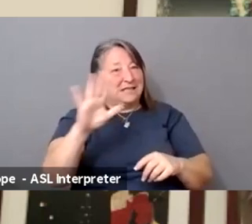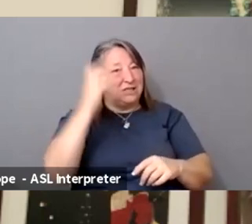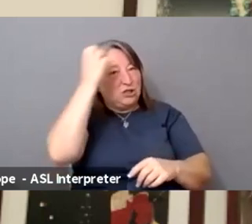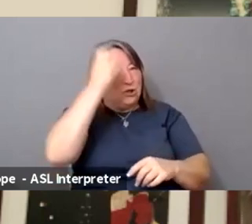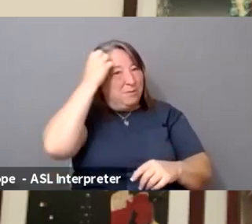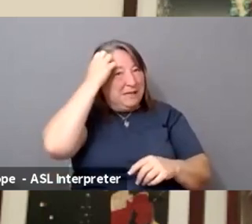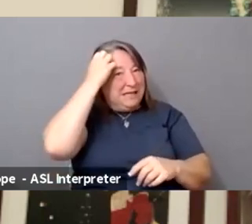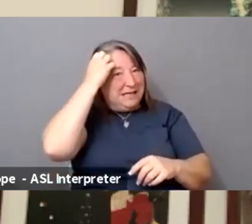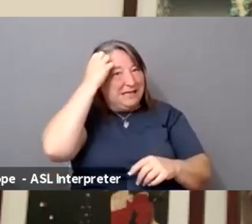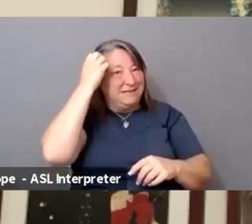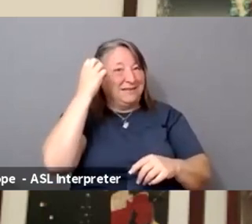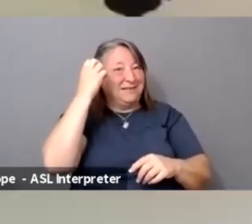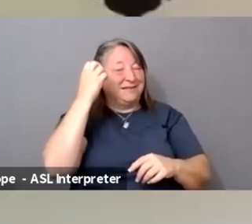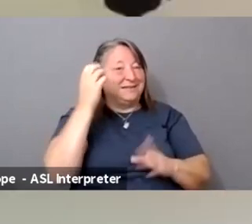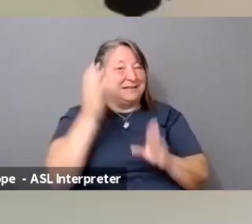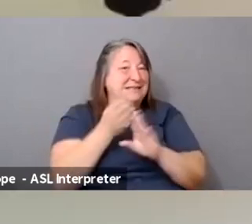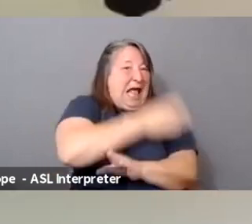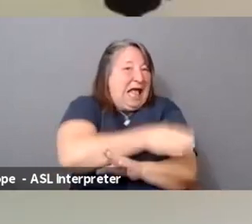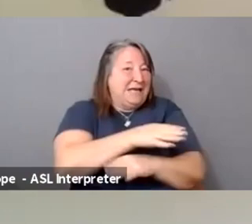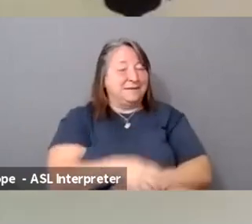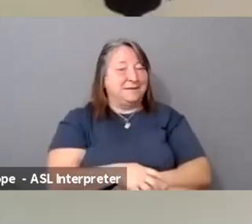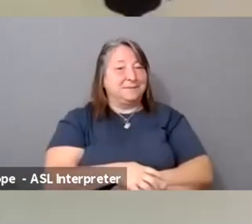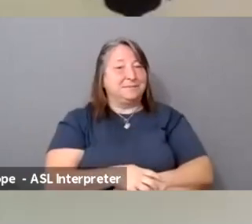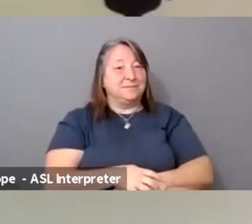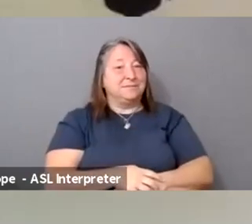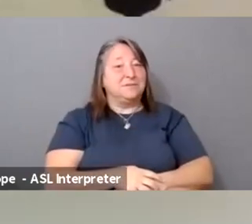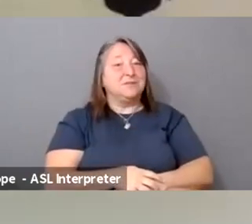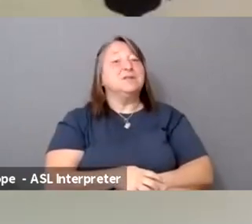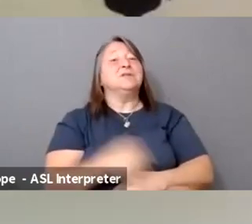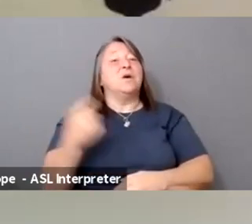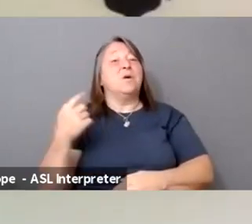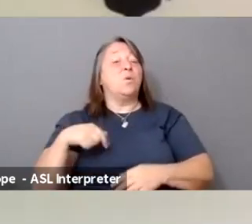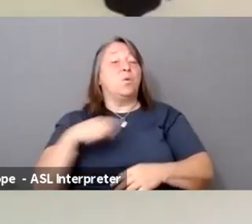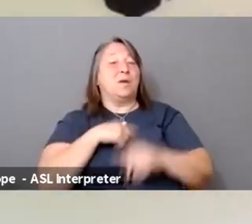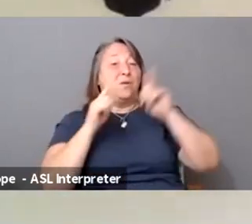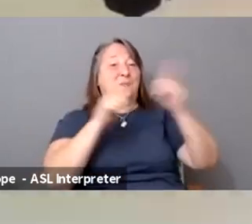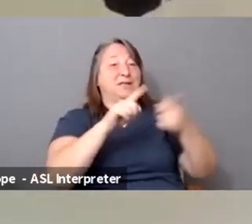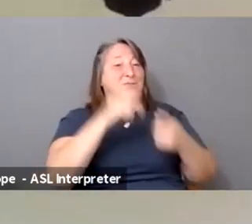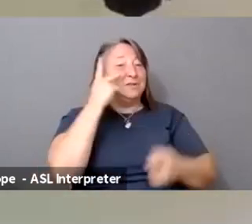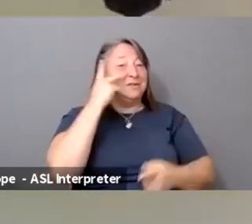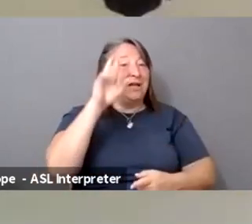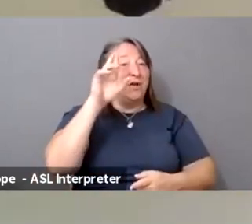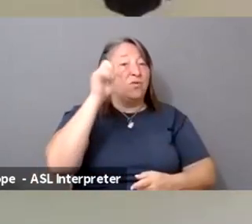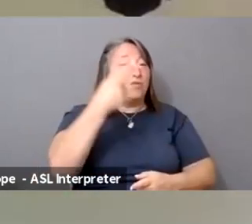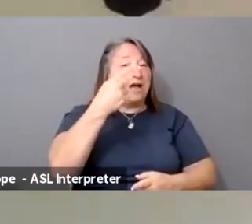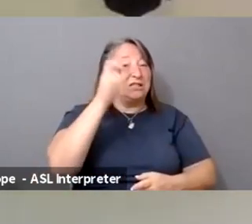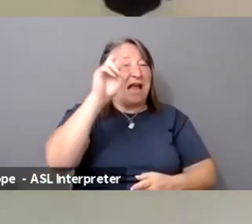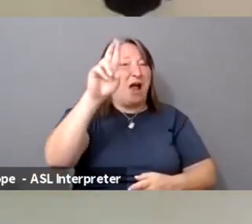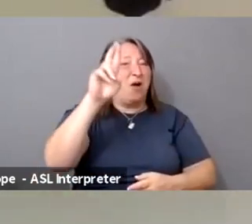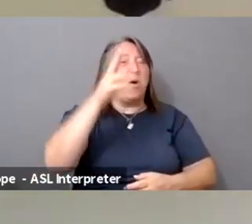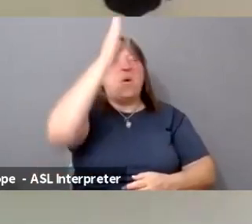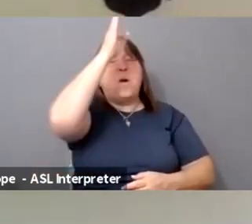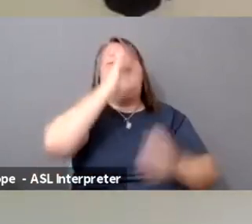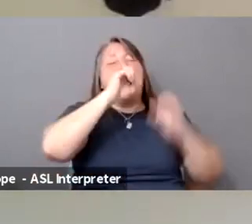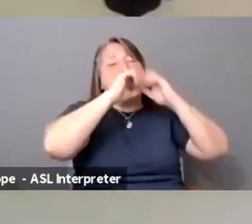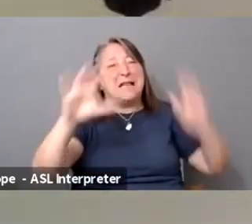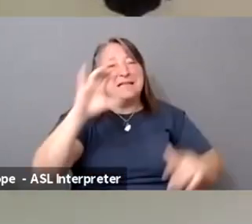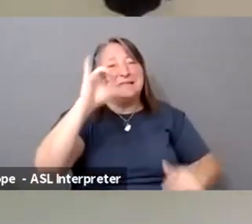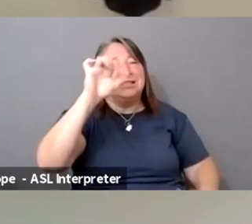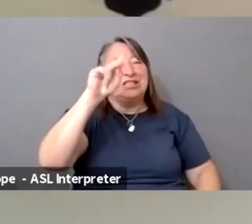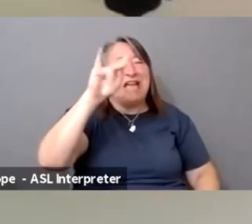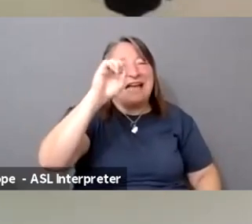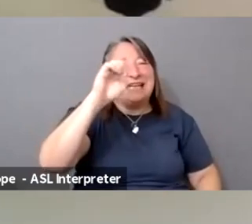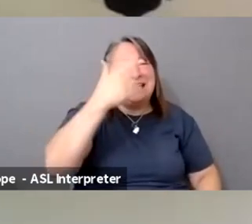it was hard. And I finally took him to see Rush Hour, I remember, and God bless Jackie Chan, and you know, all